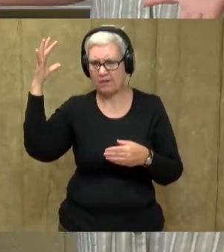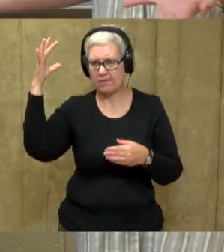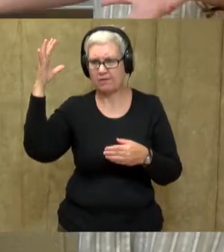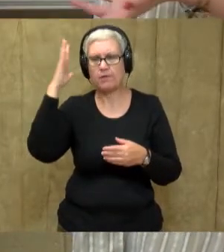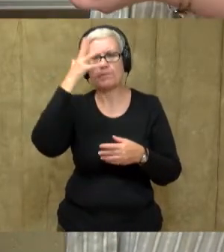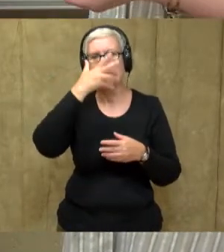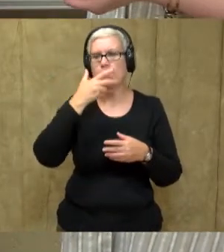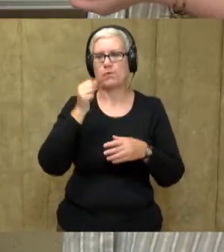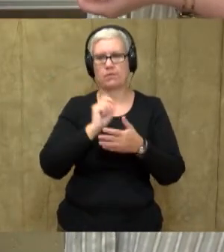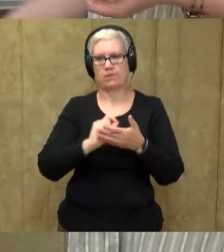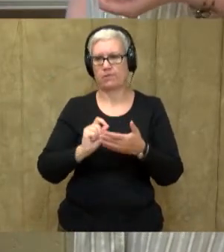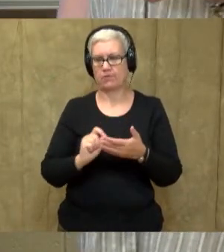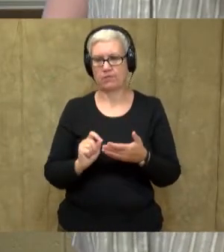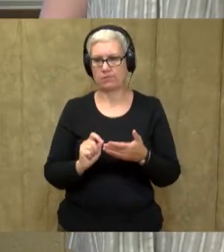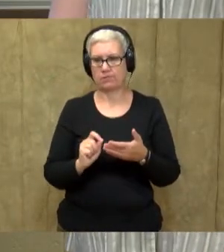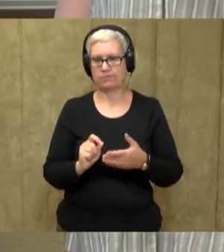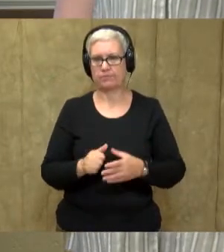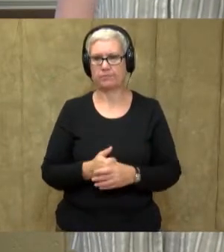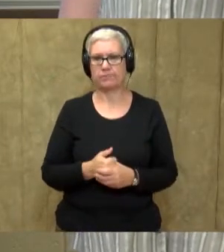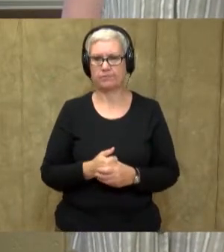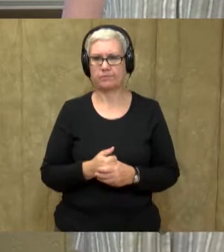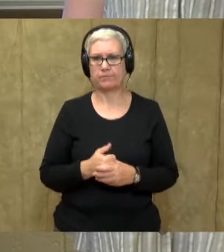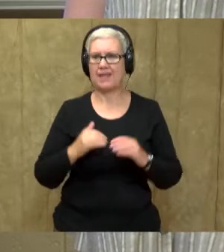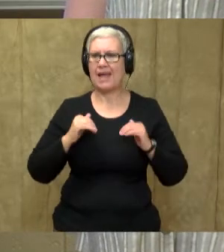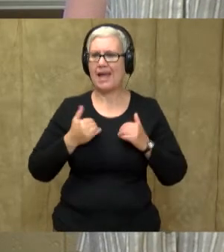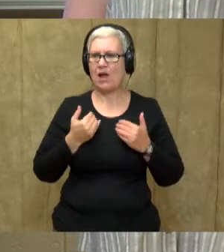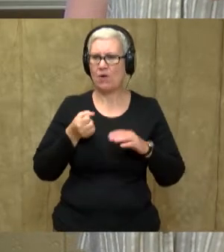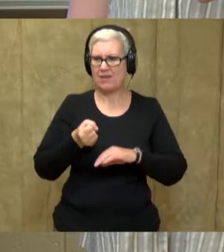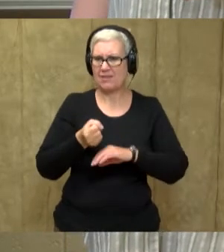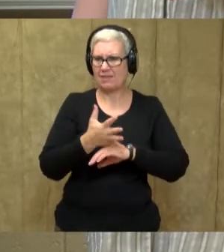beautifully written. And think about how are they effective?